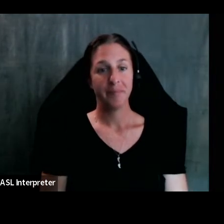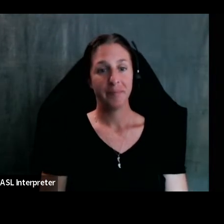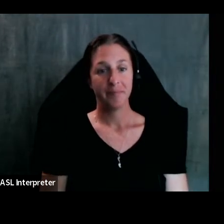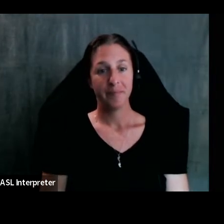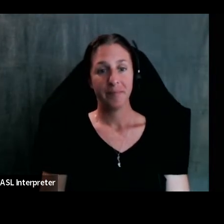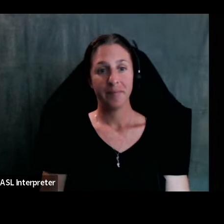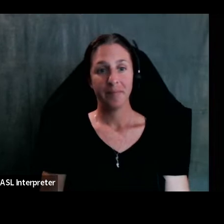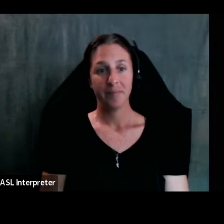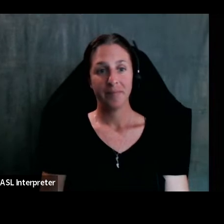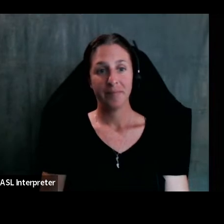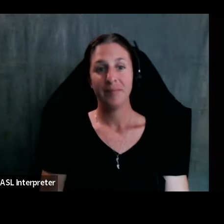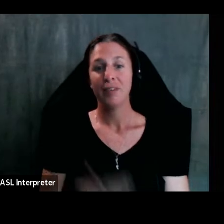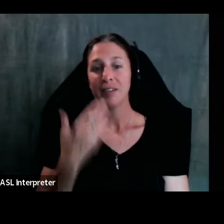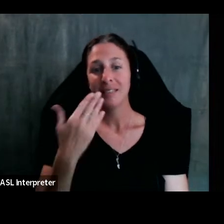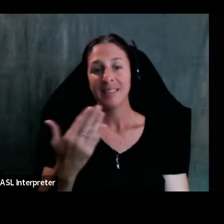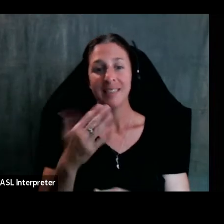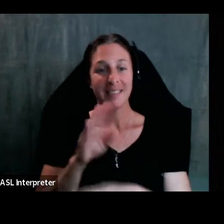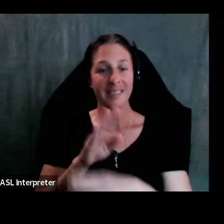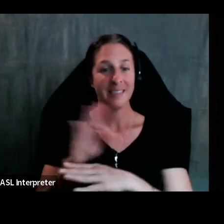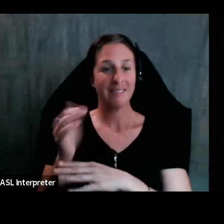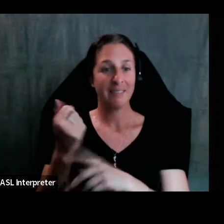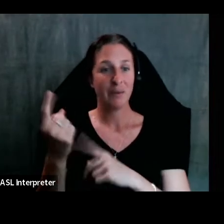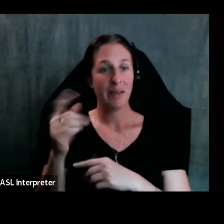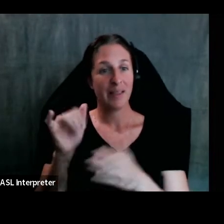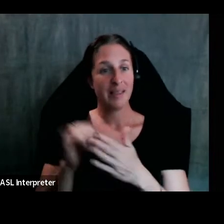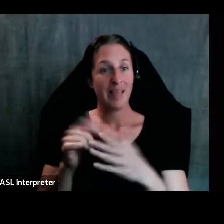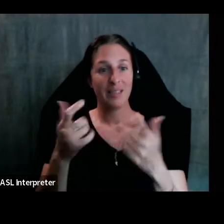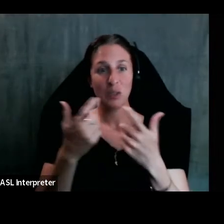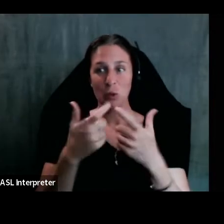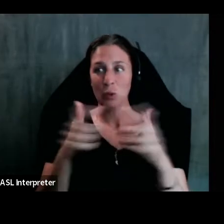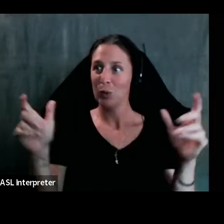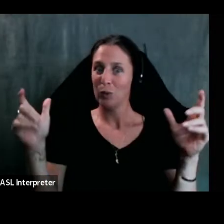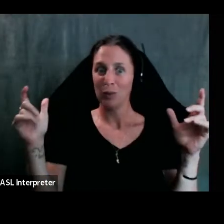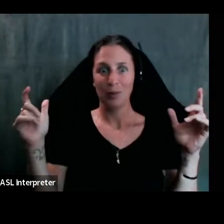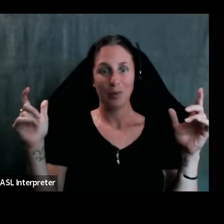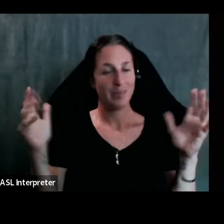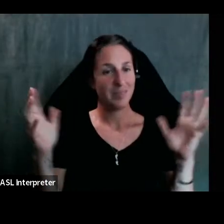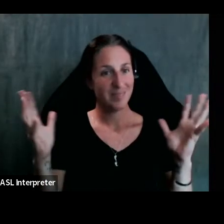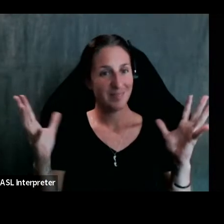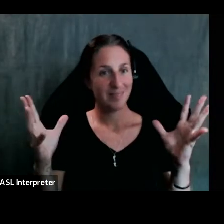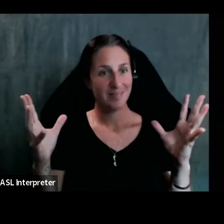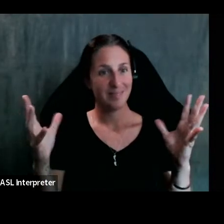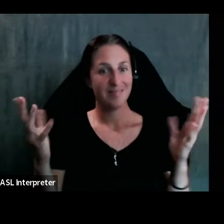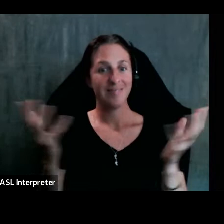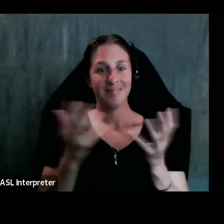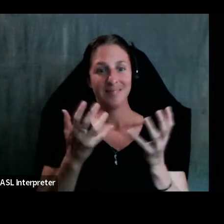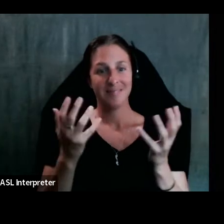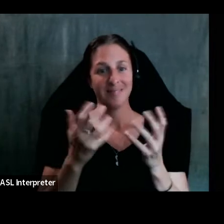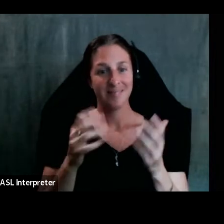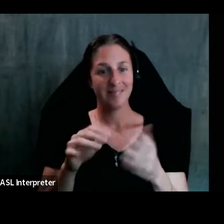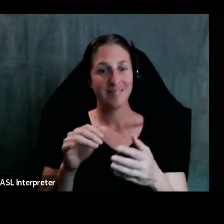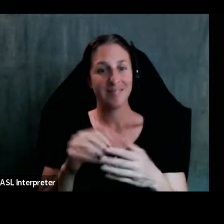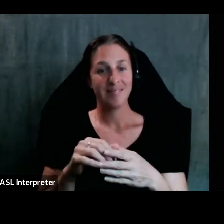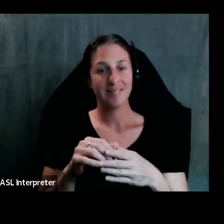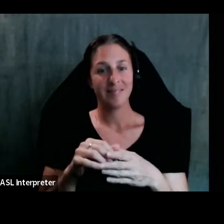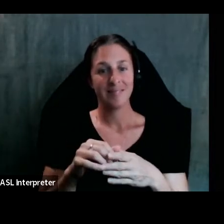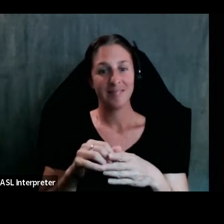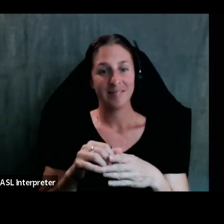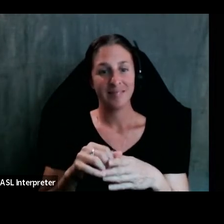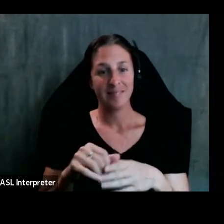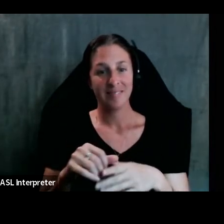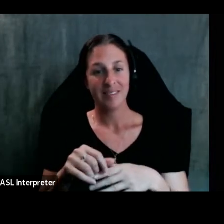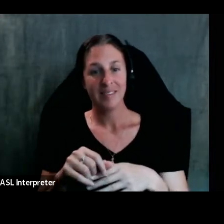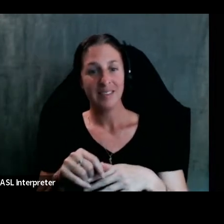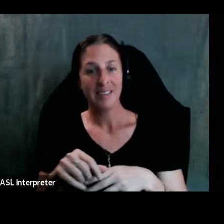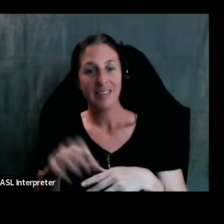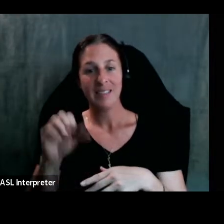Good evening, everyone. That was a huge undertaking. Satish is actually classified and not certificated. I'm